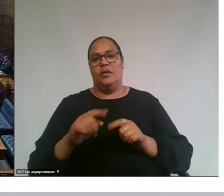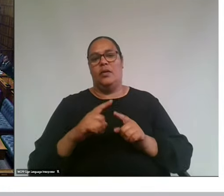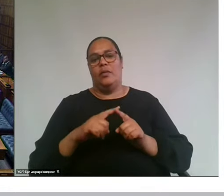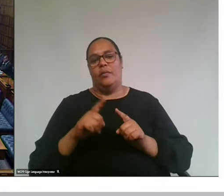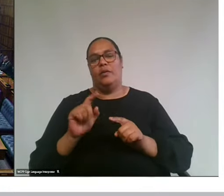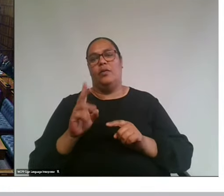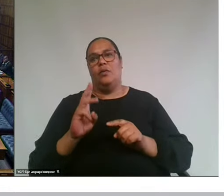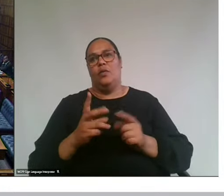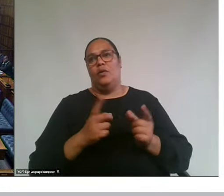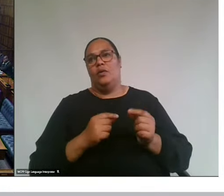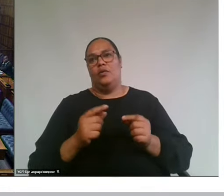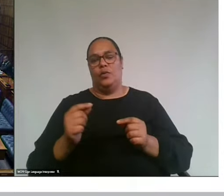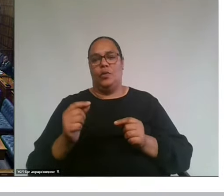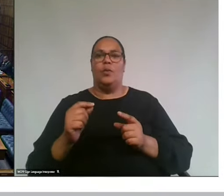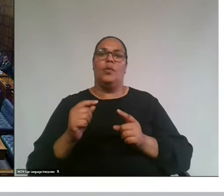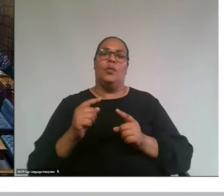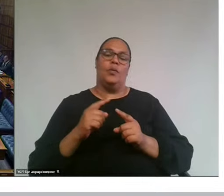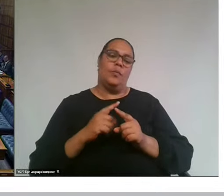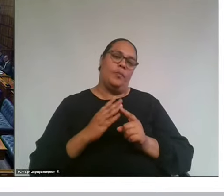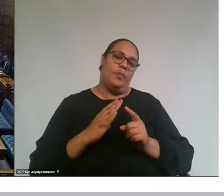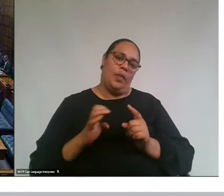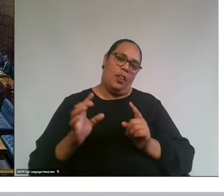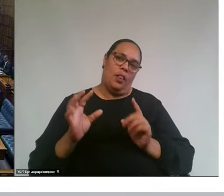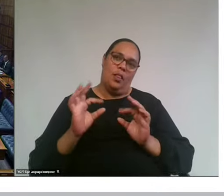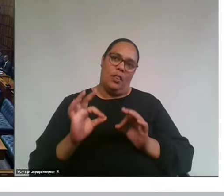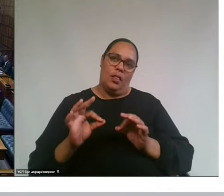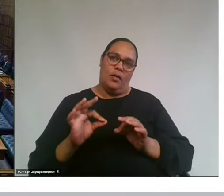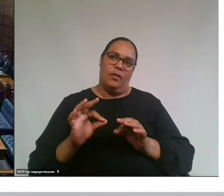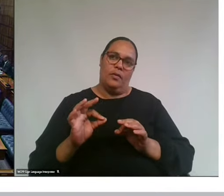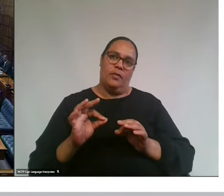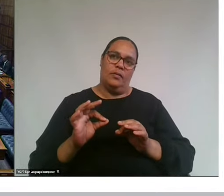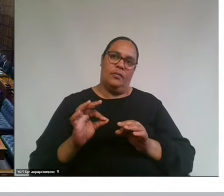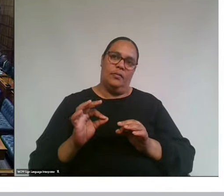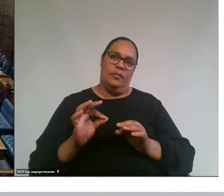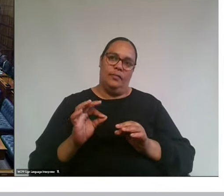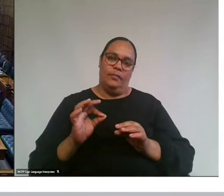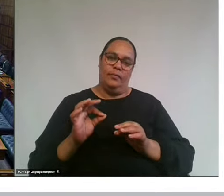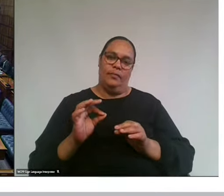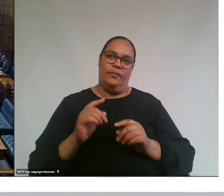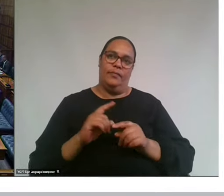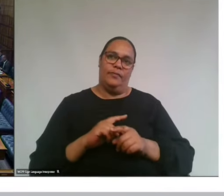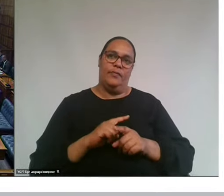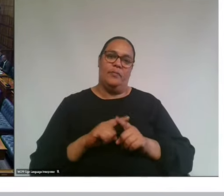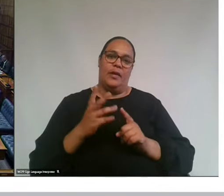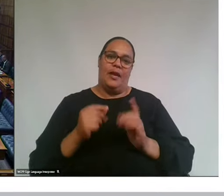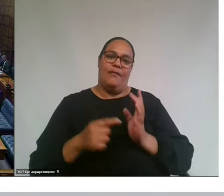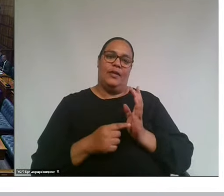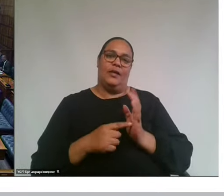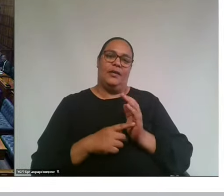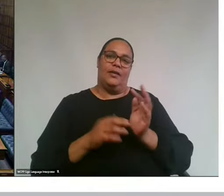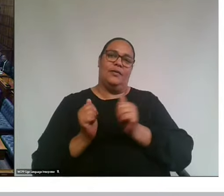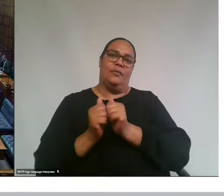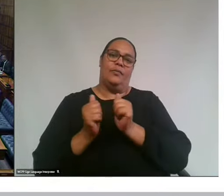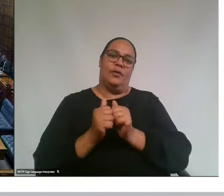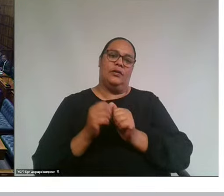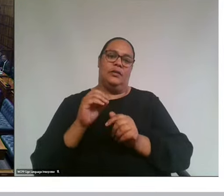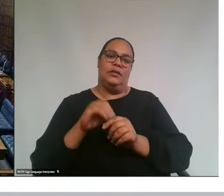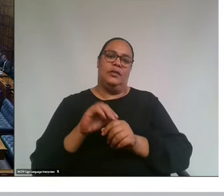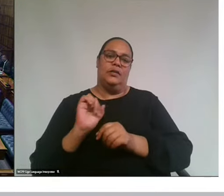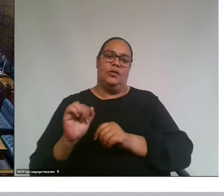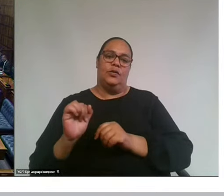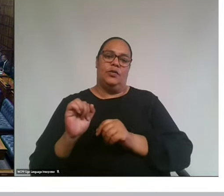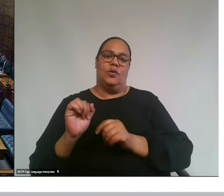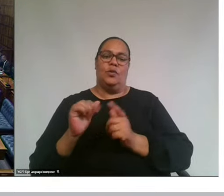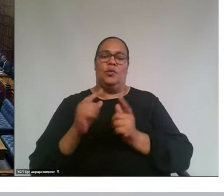the mill um and uh um they have now key technical Partners in the in in the in the